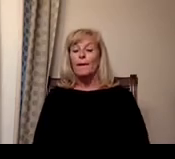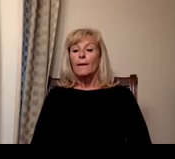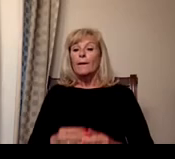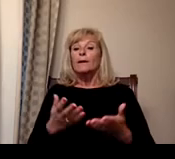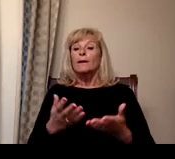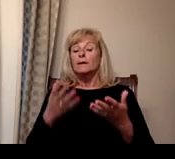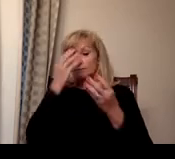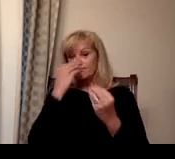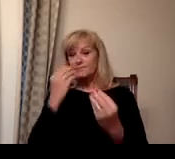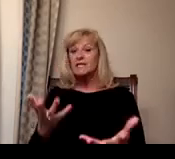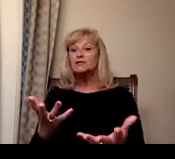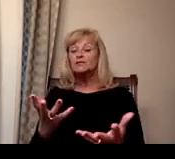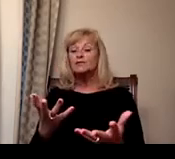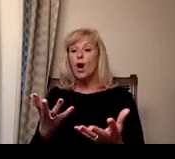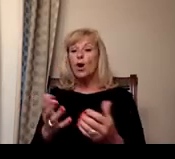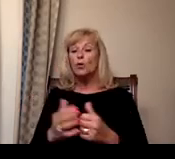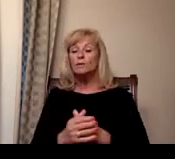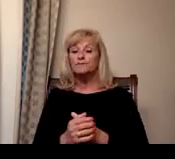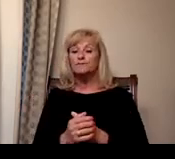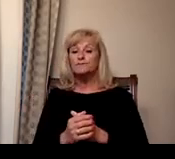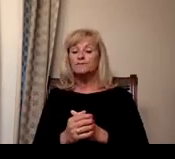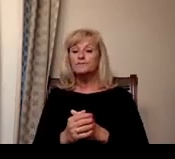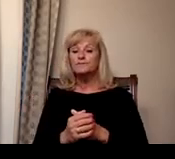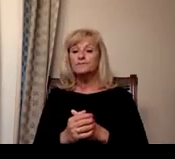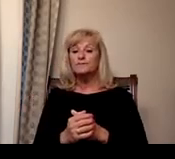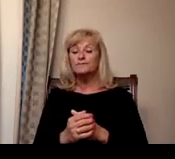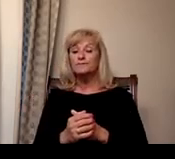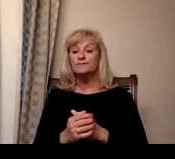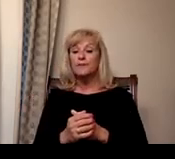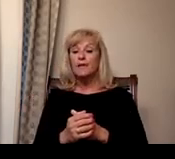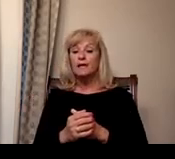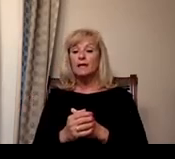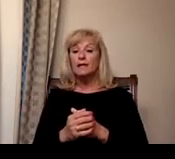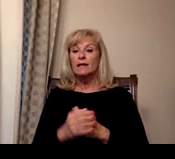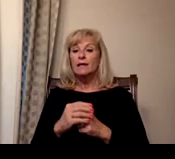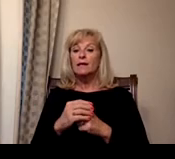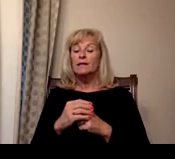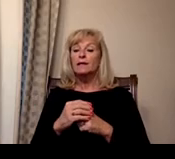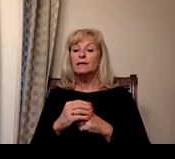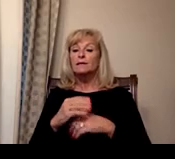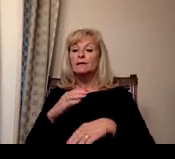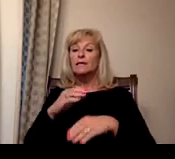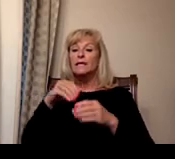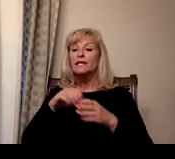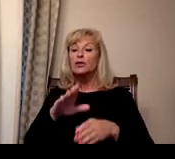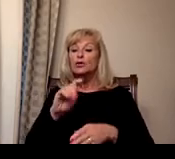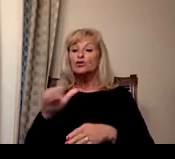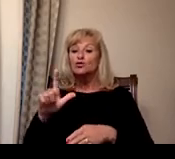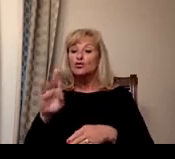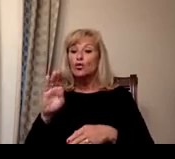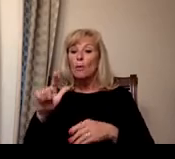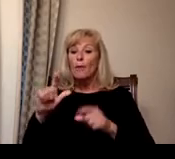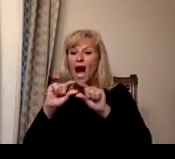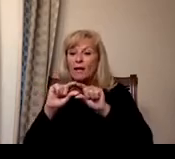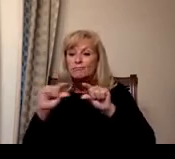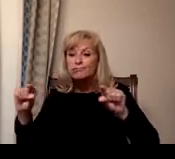Also, just know that there is a question and answer section on your toolbar. I